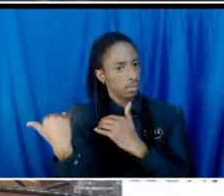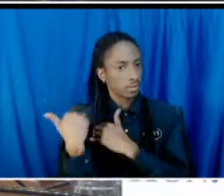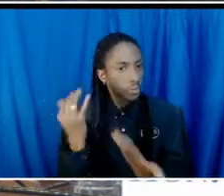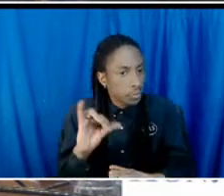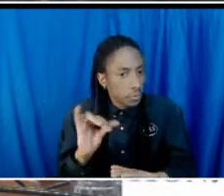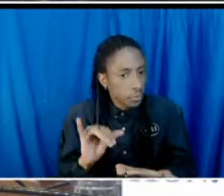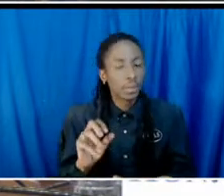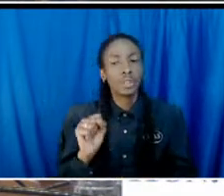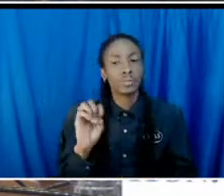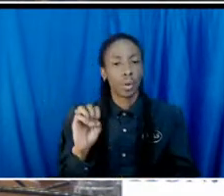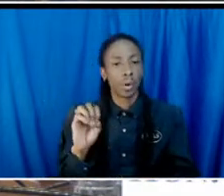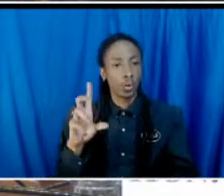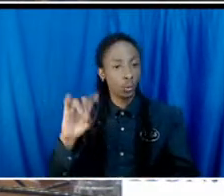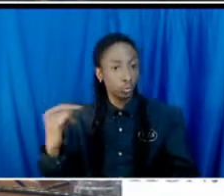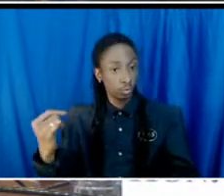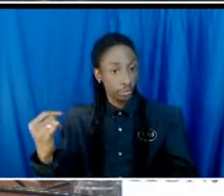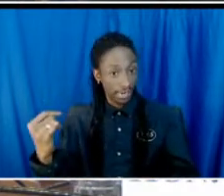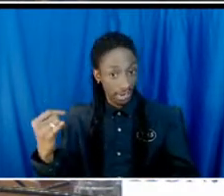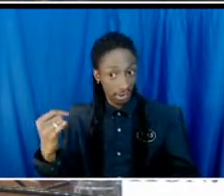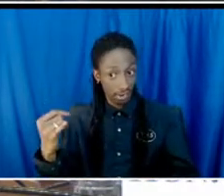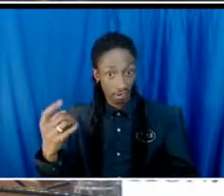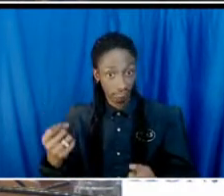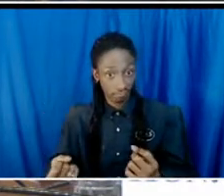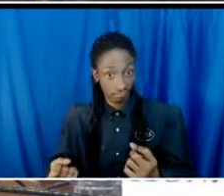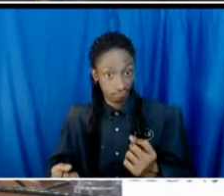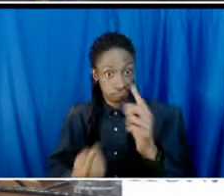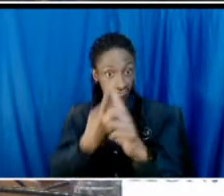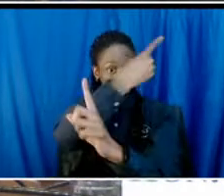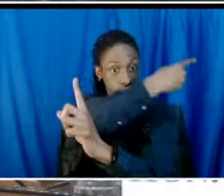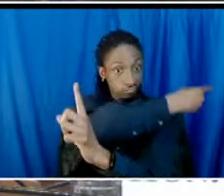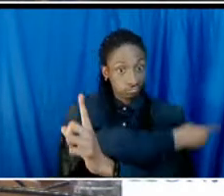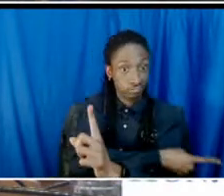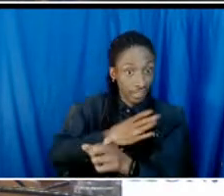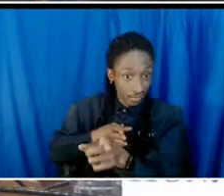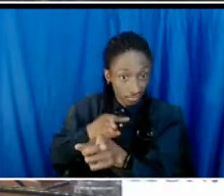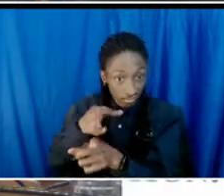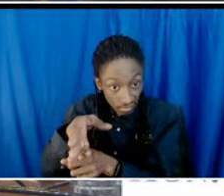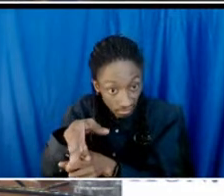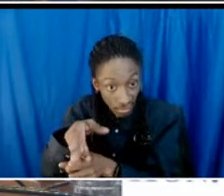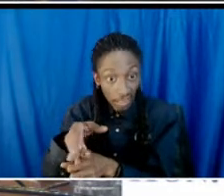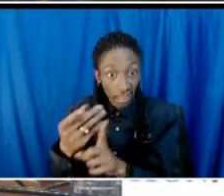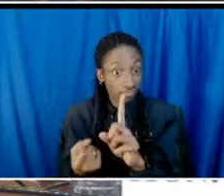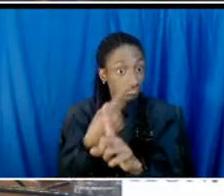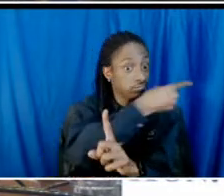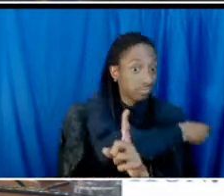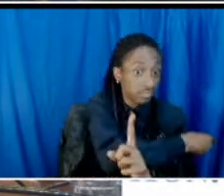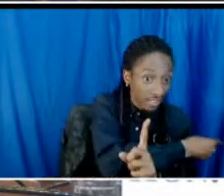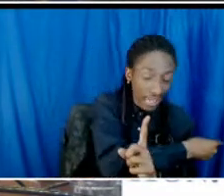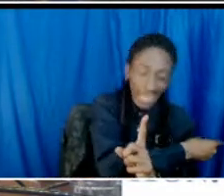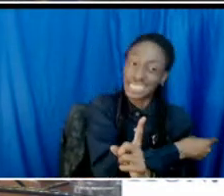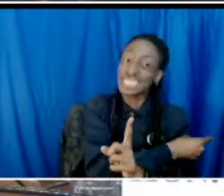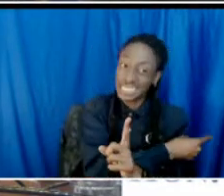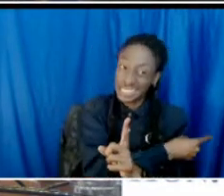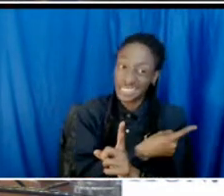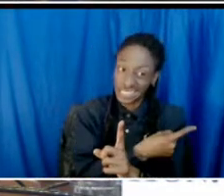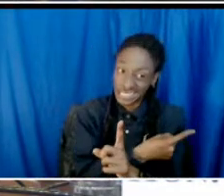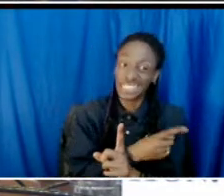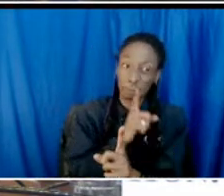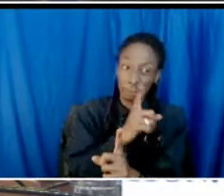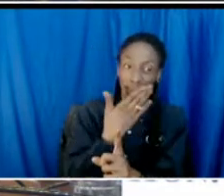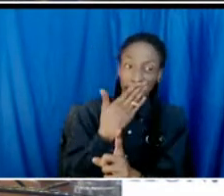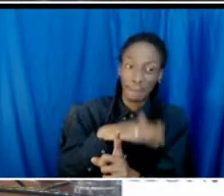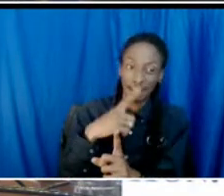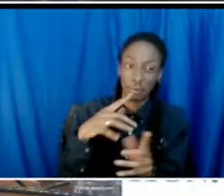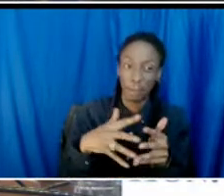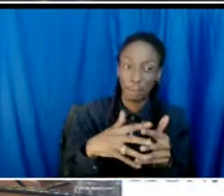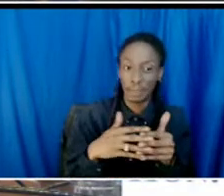Department gets out of the role that it's supposed to play, that's really bad for our country. And I don't know of